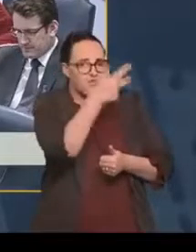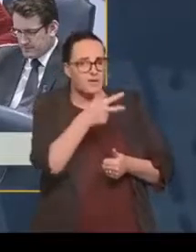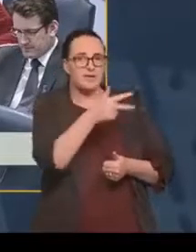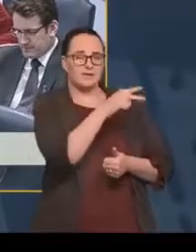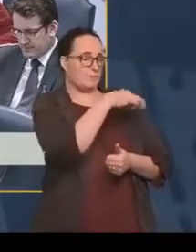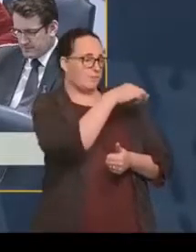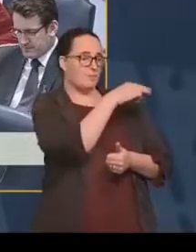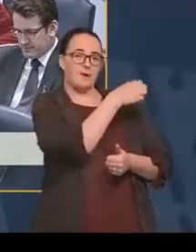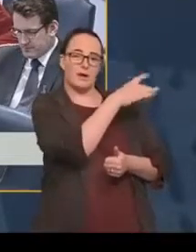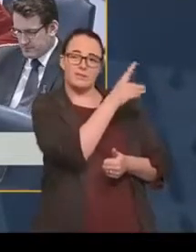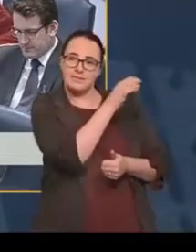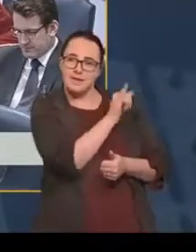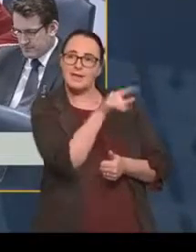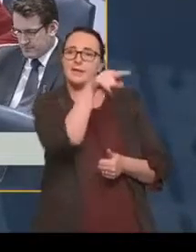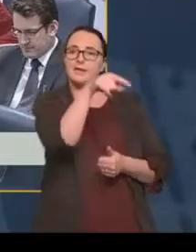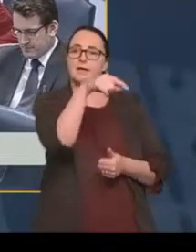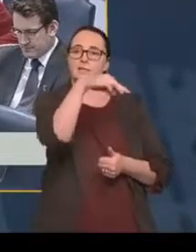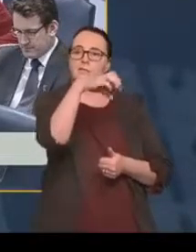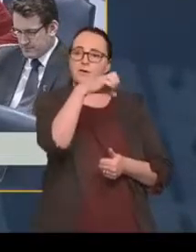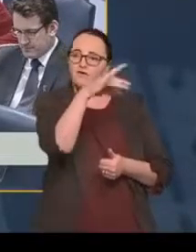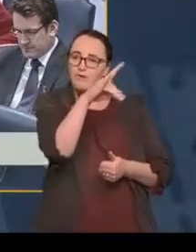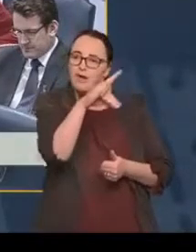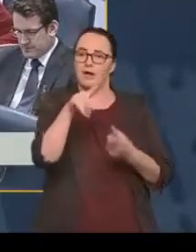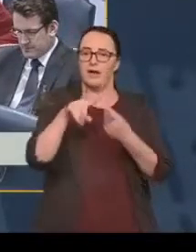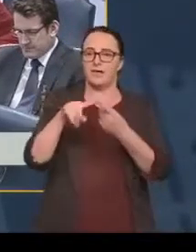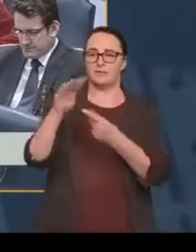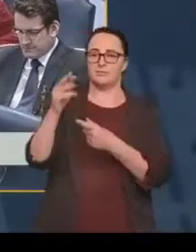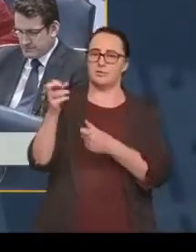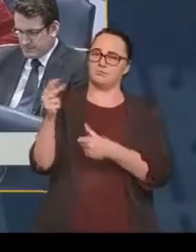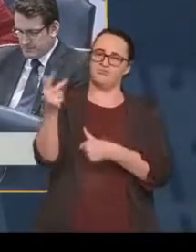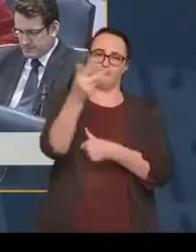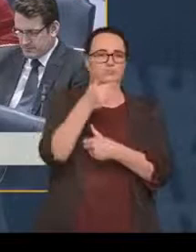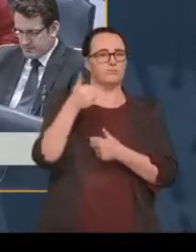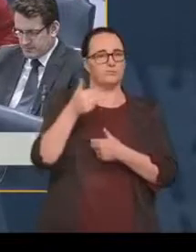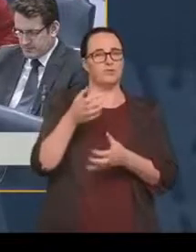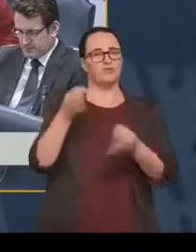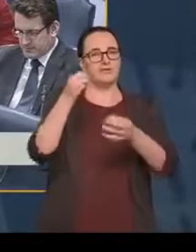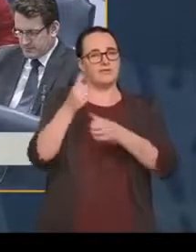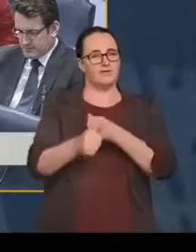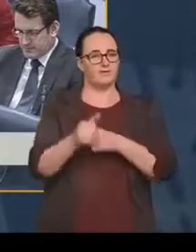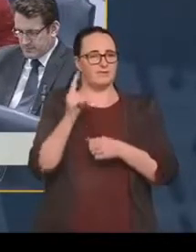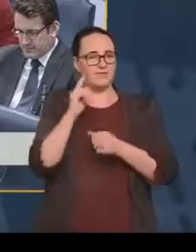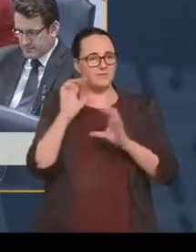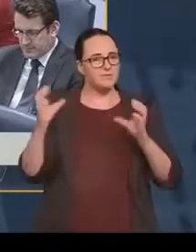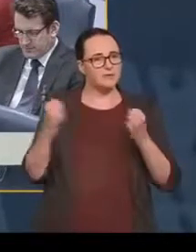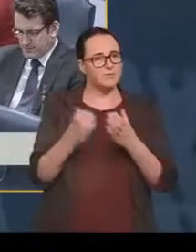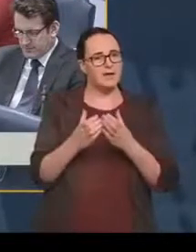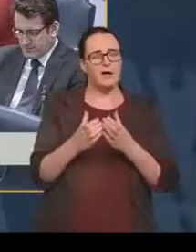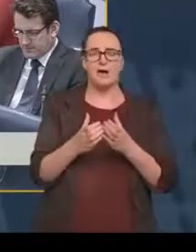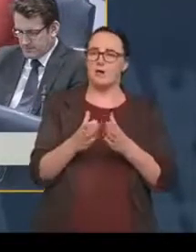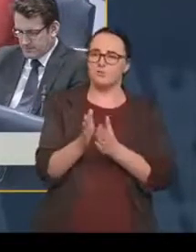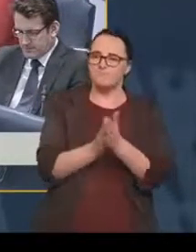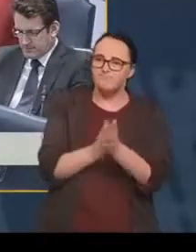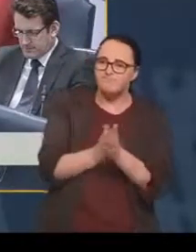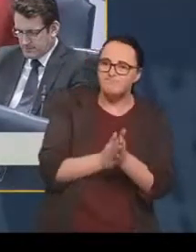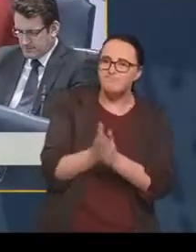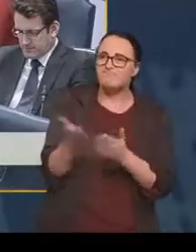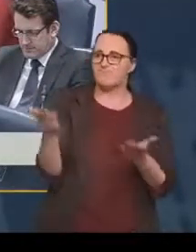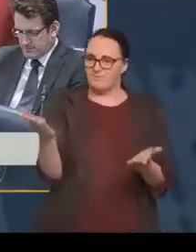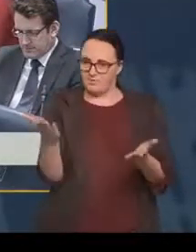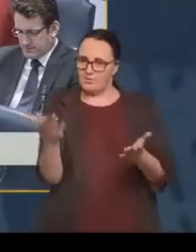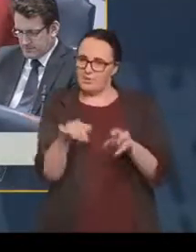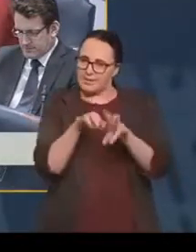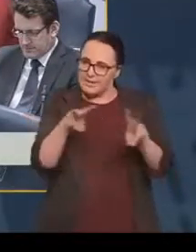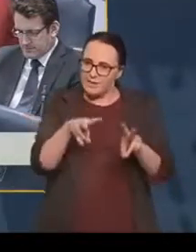it's a good day's work for the Senate, and I also look forward to members of the deaf community being at last